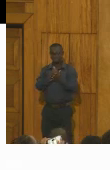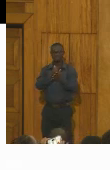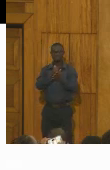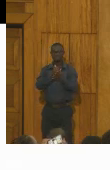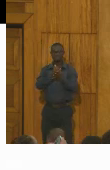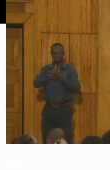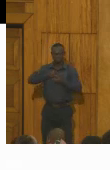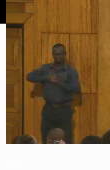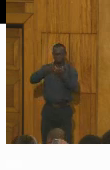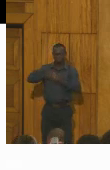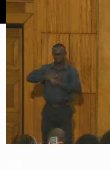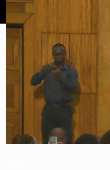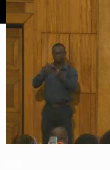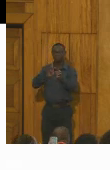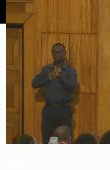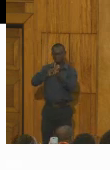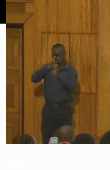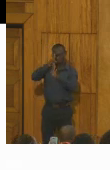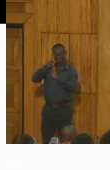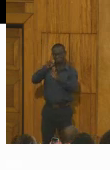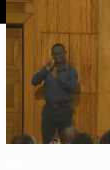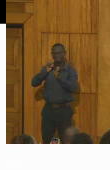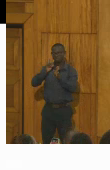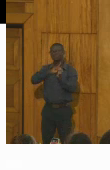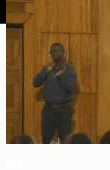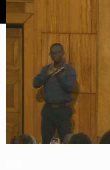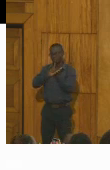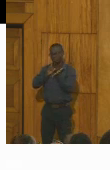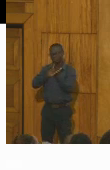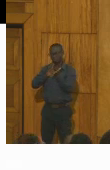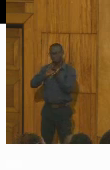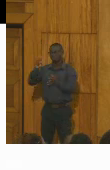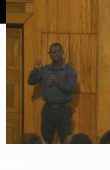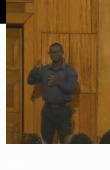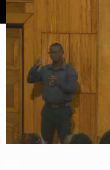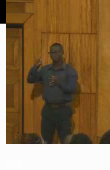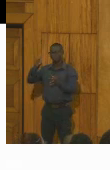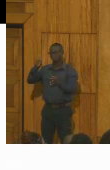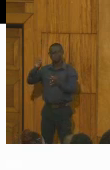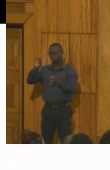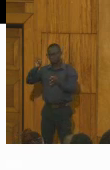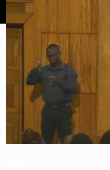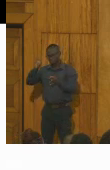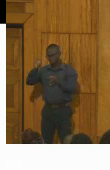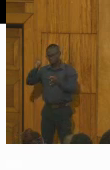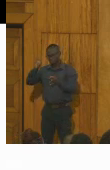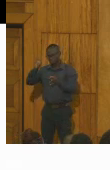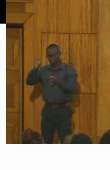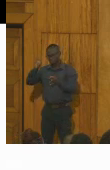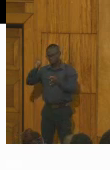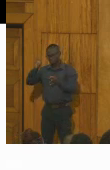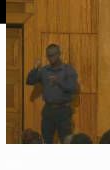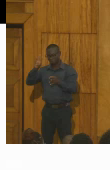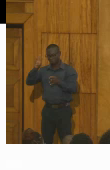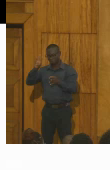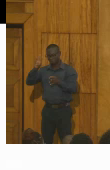this is Dr. Andrew Mulwa from the National AIDS and STI Control Program in Kenya. He will look at the integration of